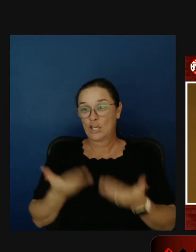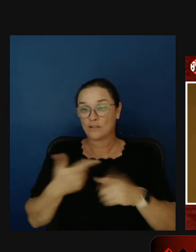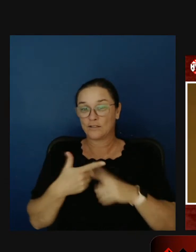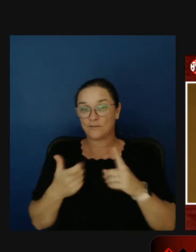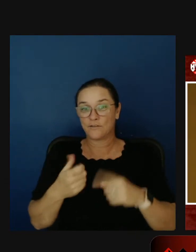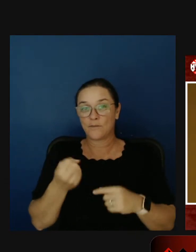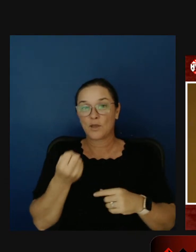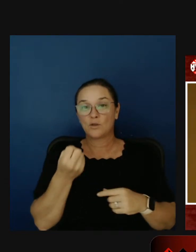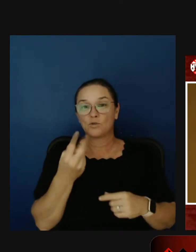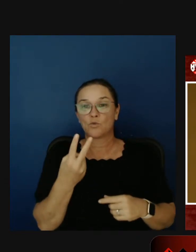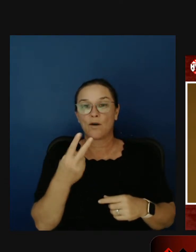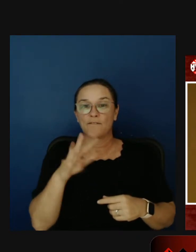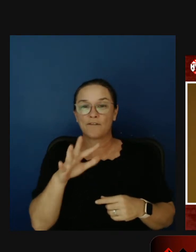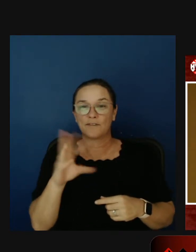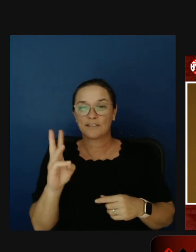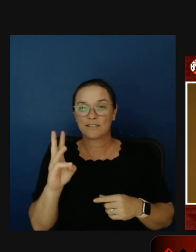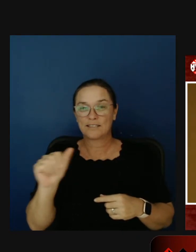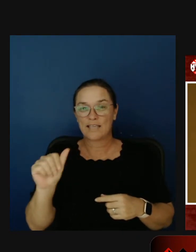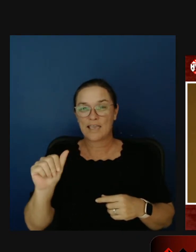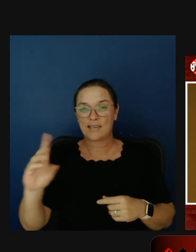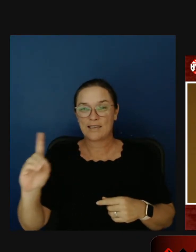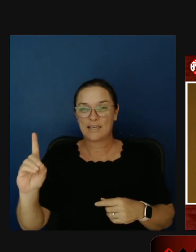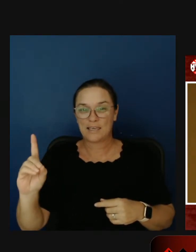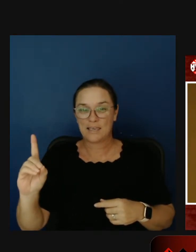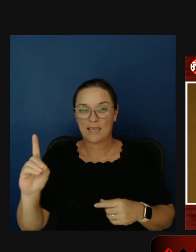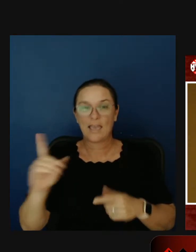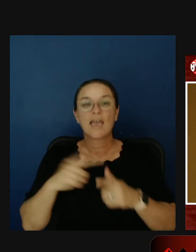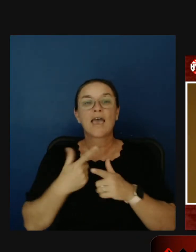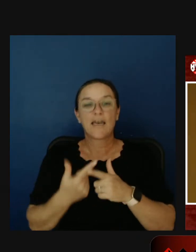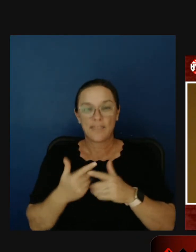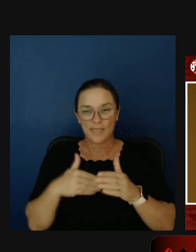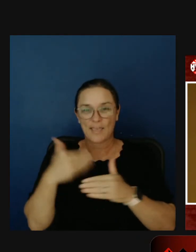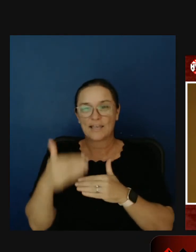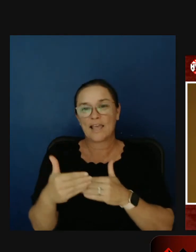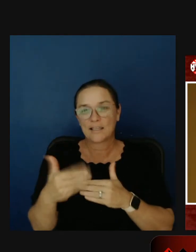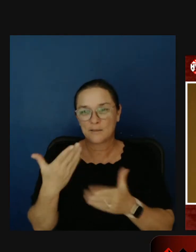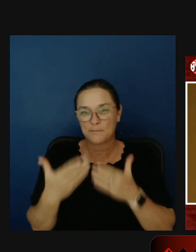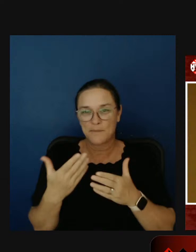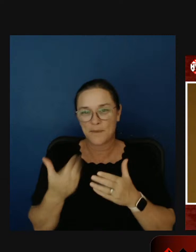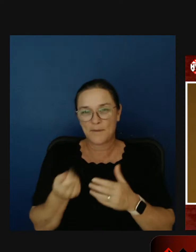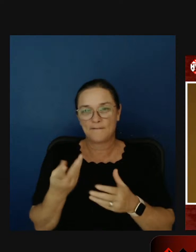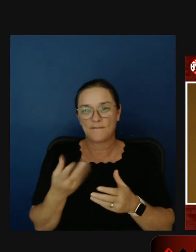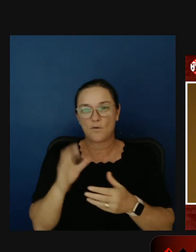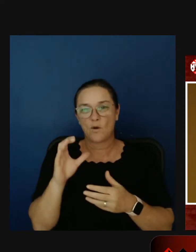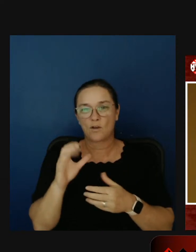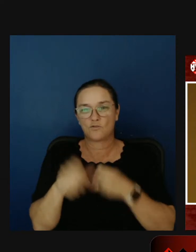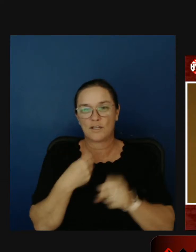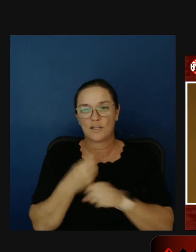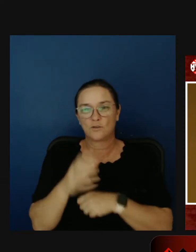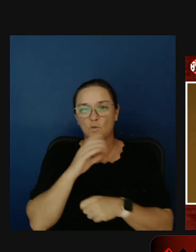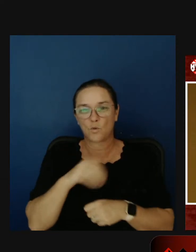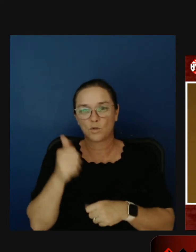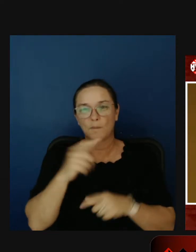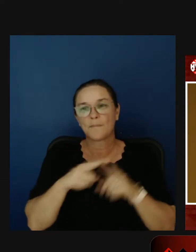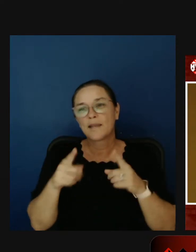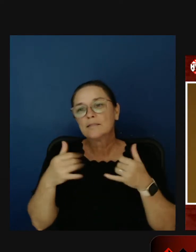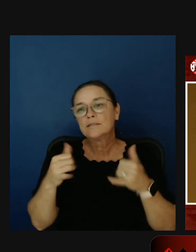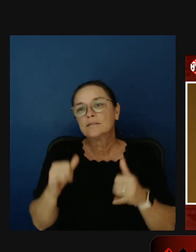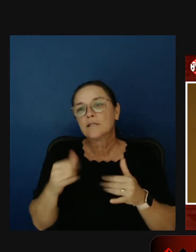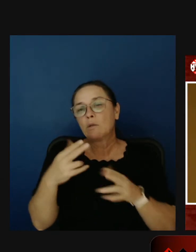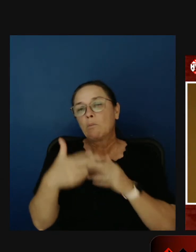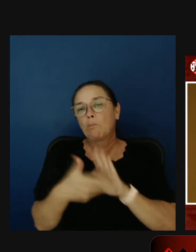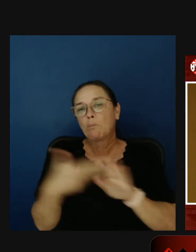1256 AD. And then the next eruption from that is probably a couple hundred years older, but technically it's still considered an active volcanic